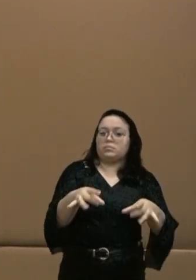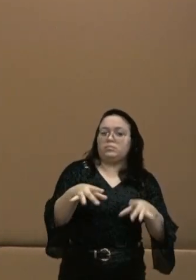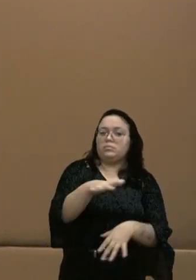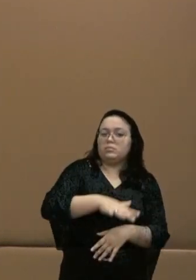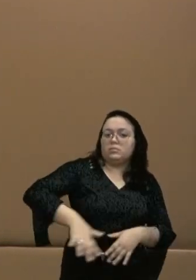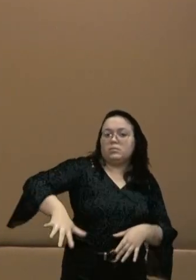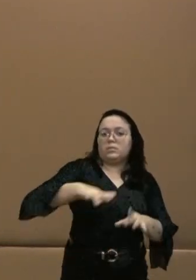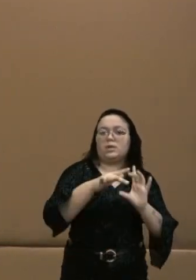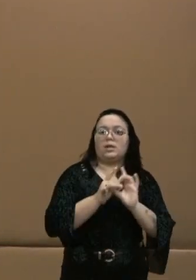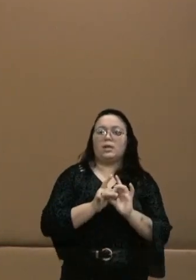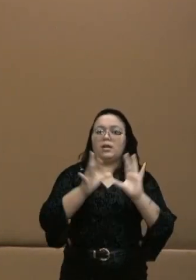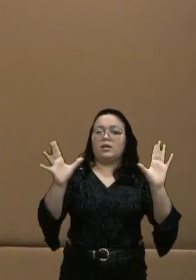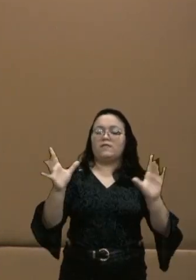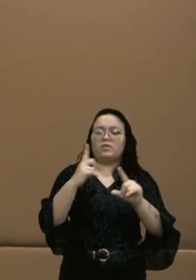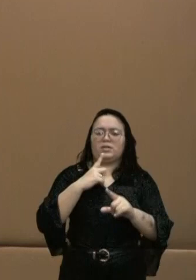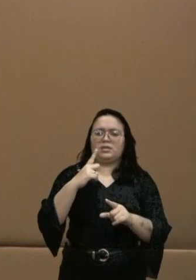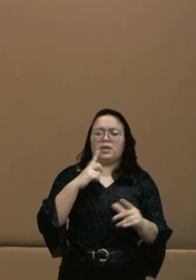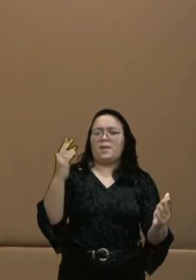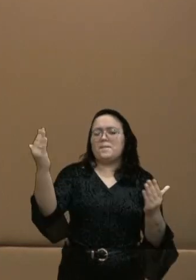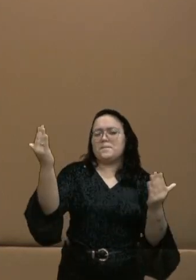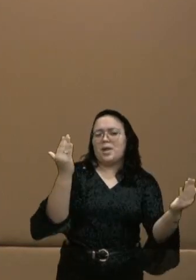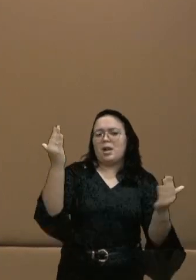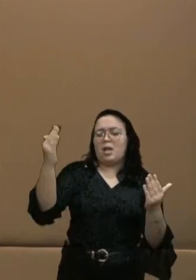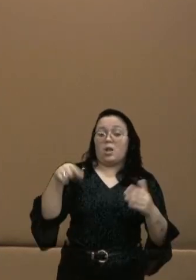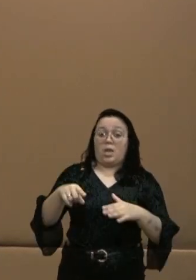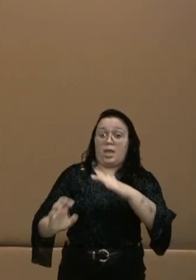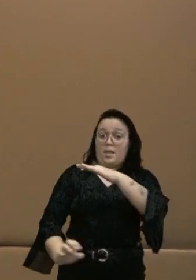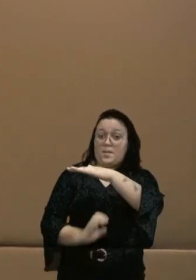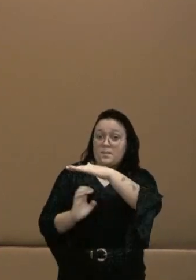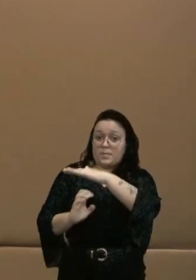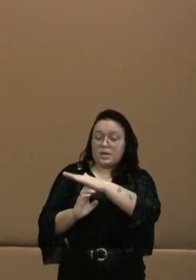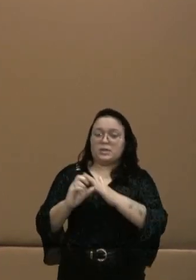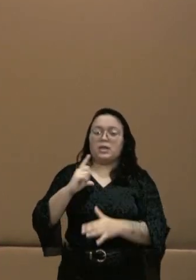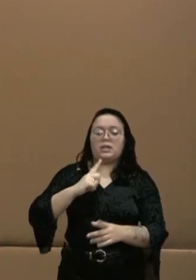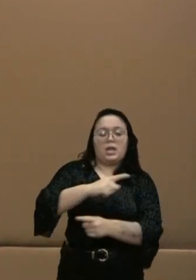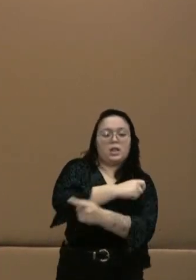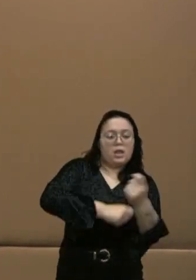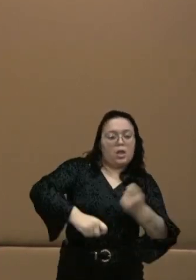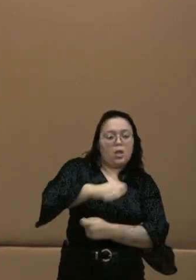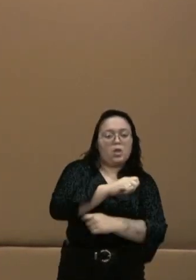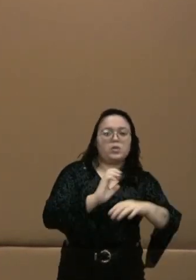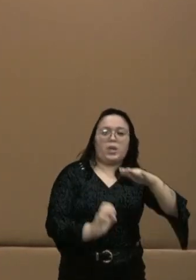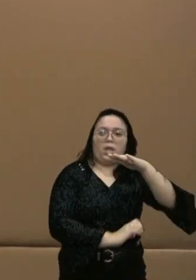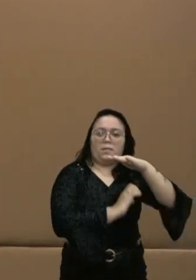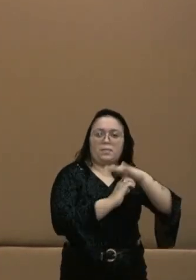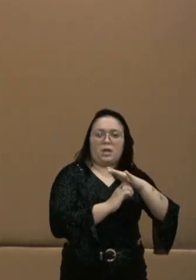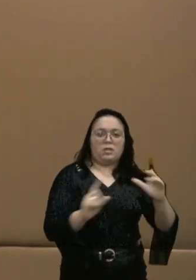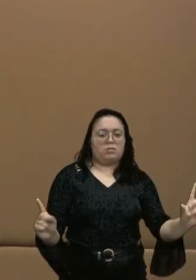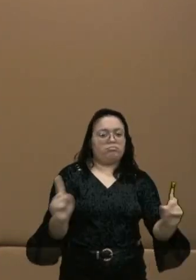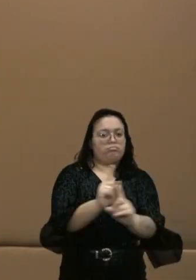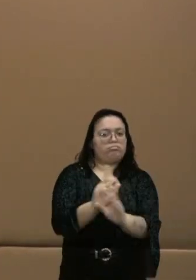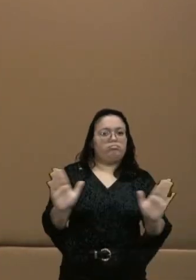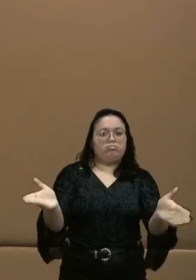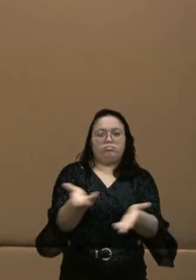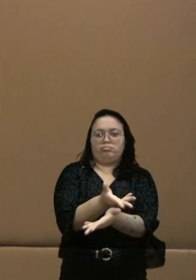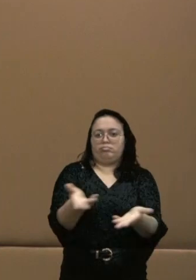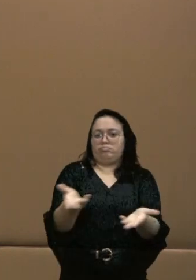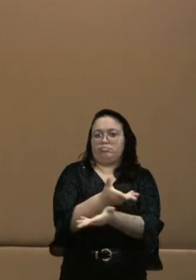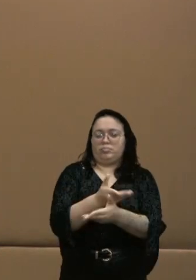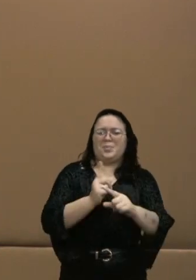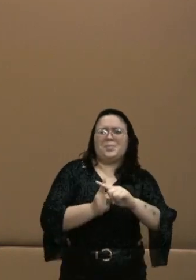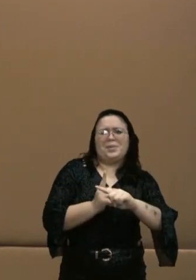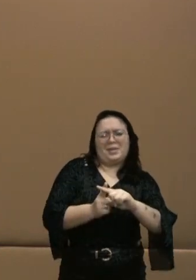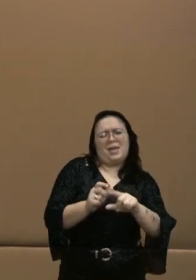to establish a free market in parallel, where companies will negotiate with other companies. Of